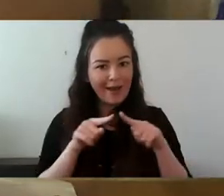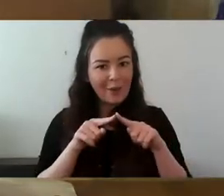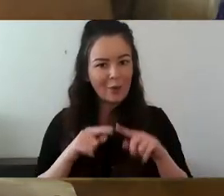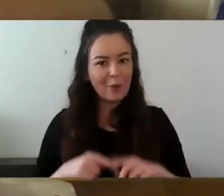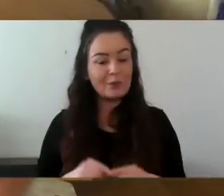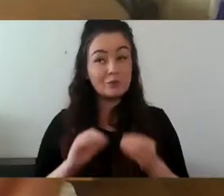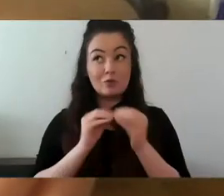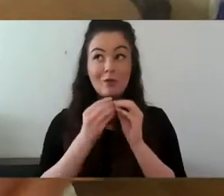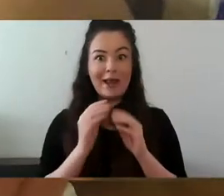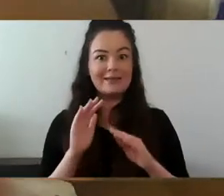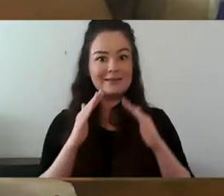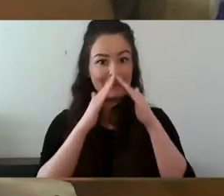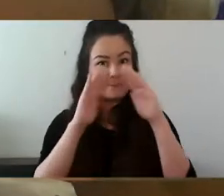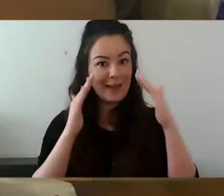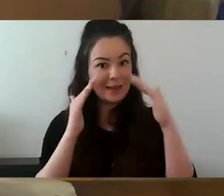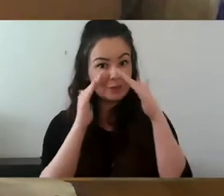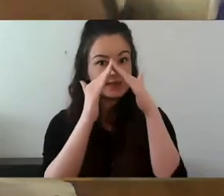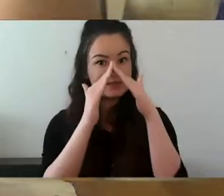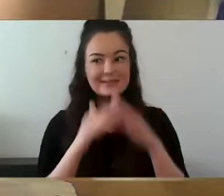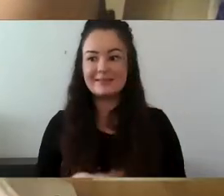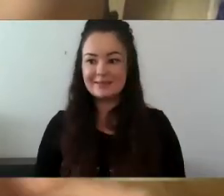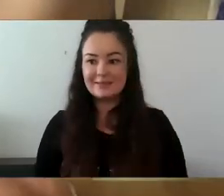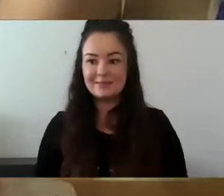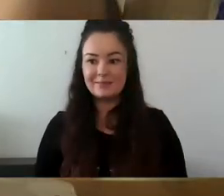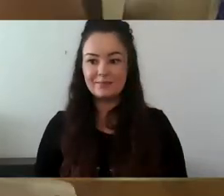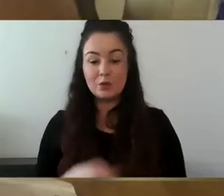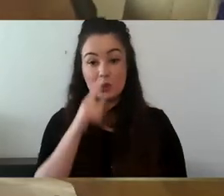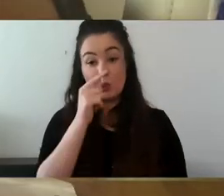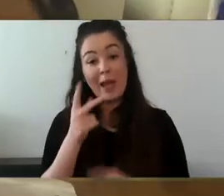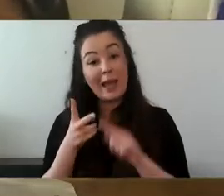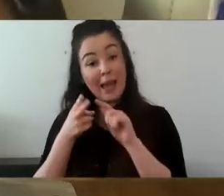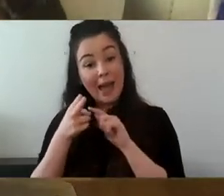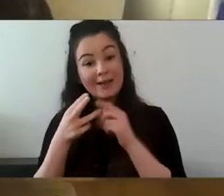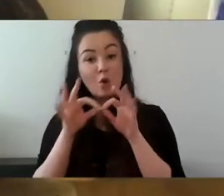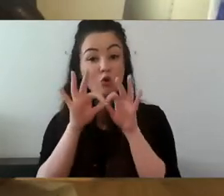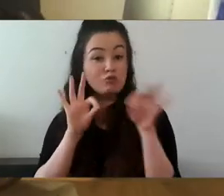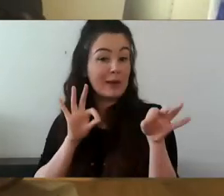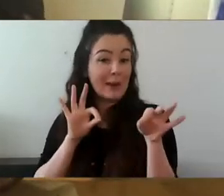into mountains. So cut or rip your masking tape